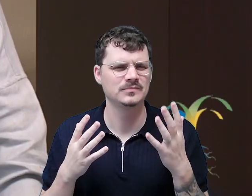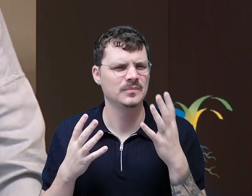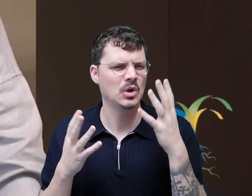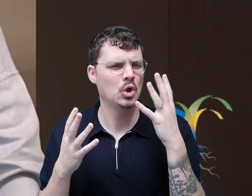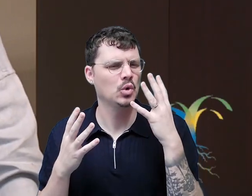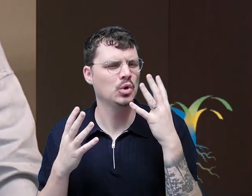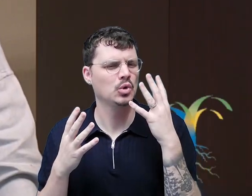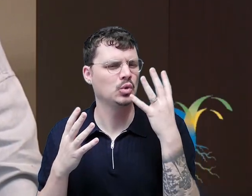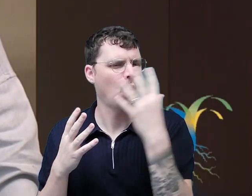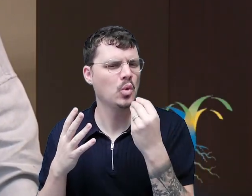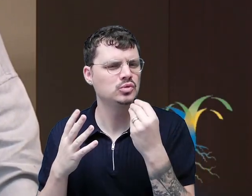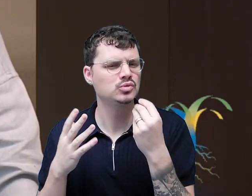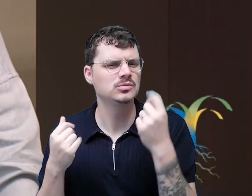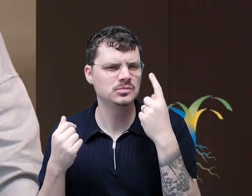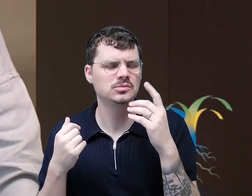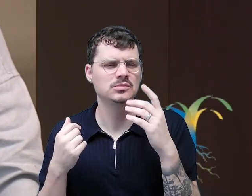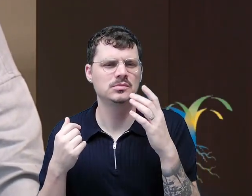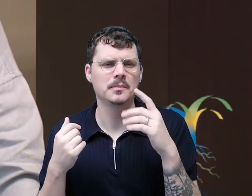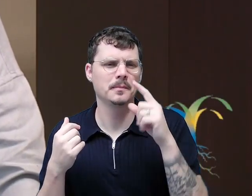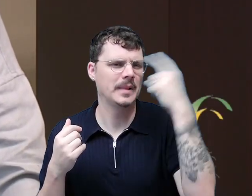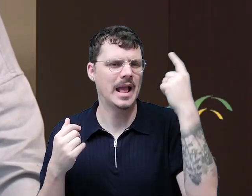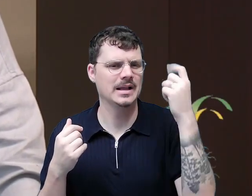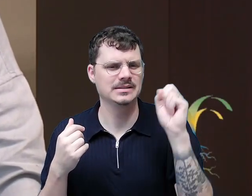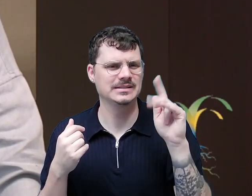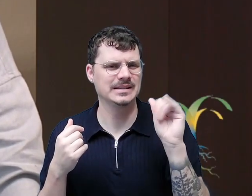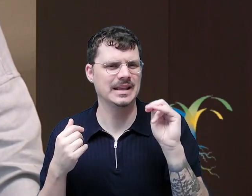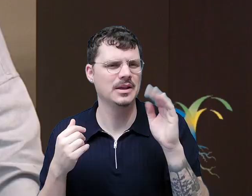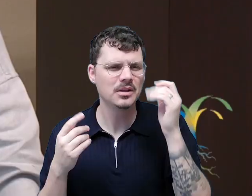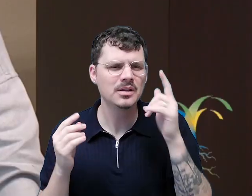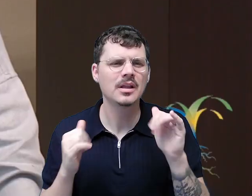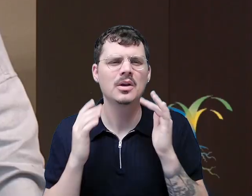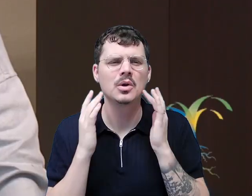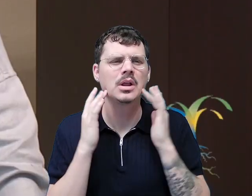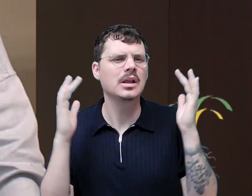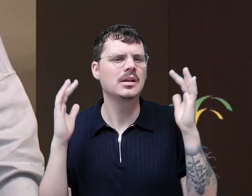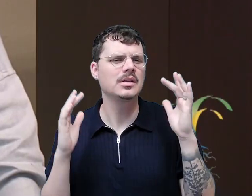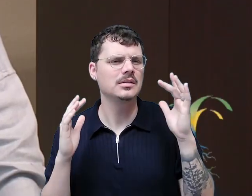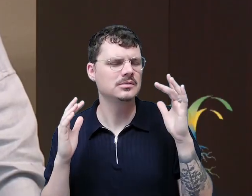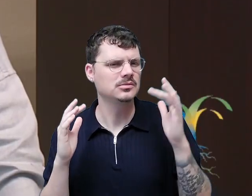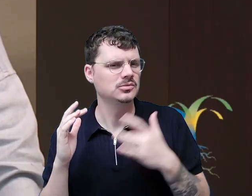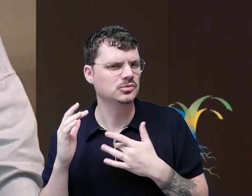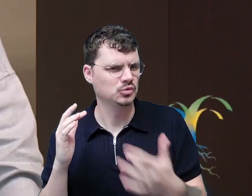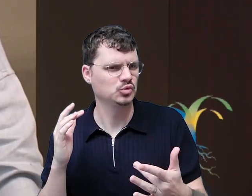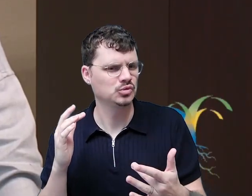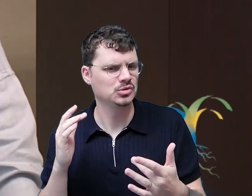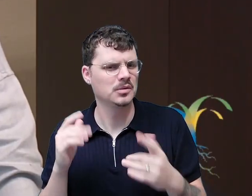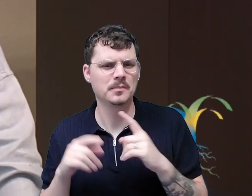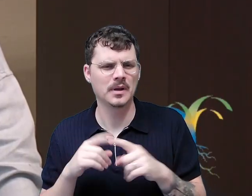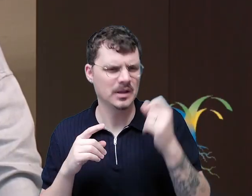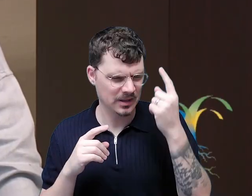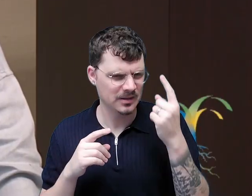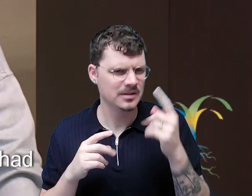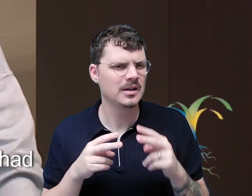particularly gorgeous coal black skin that gleams